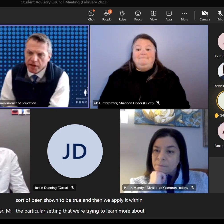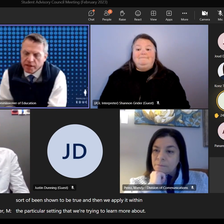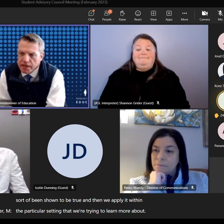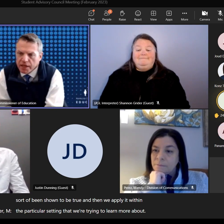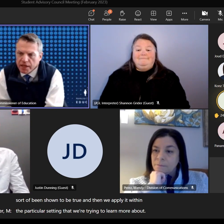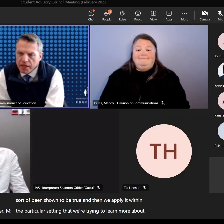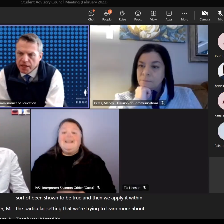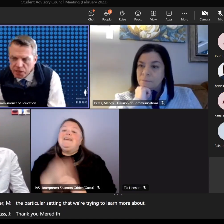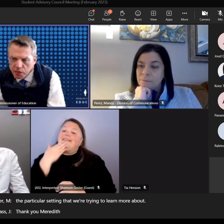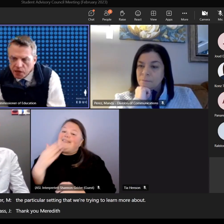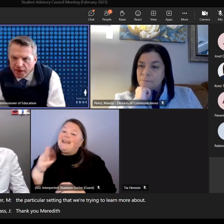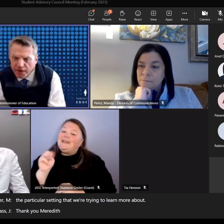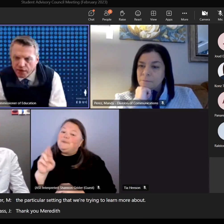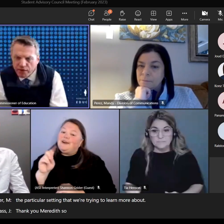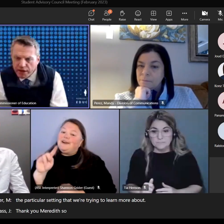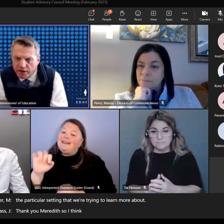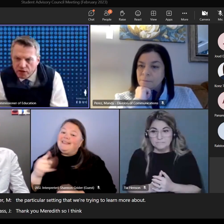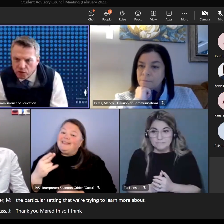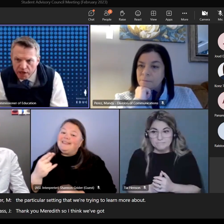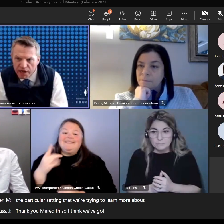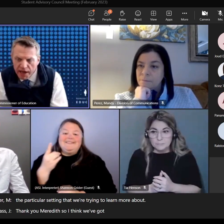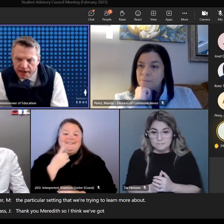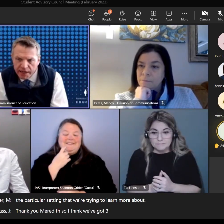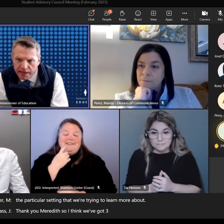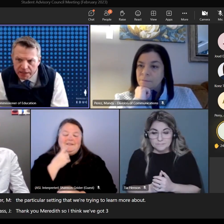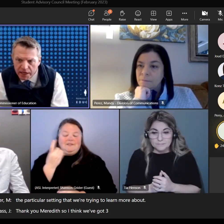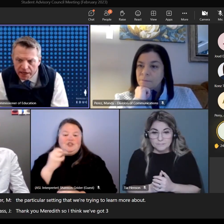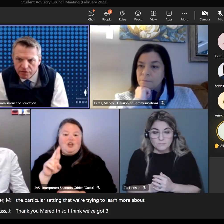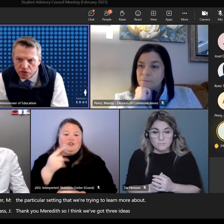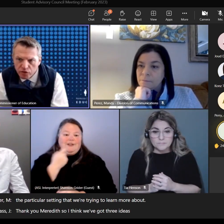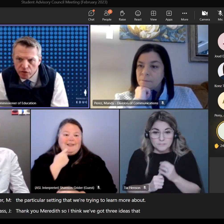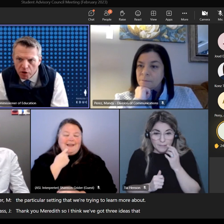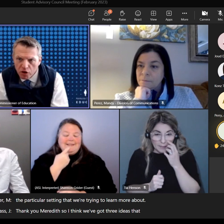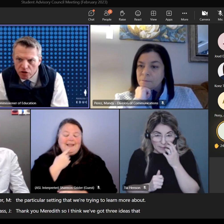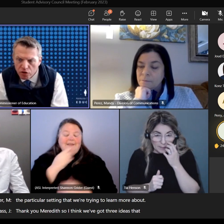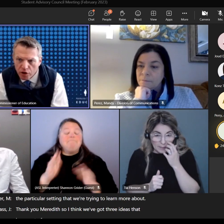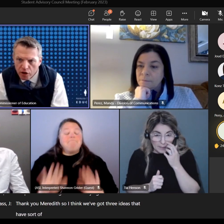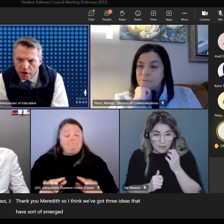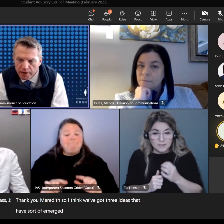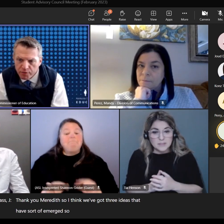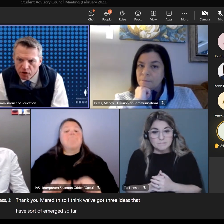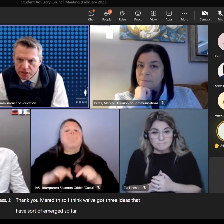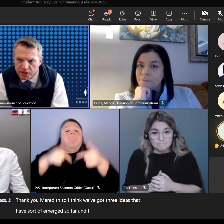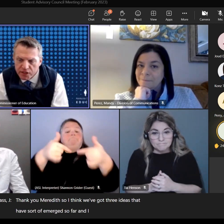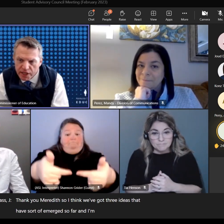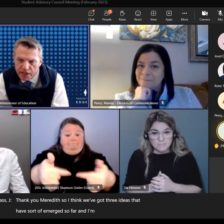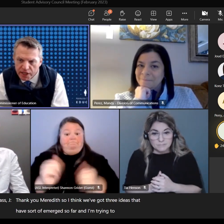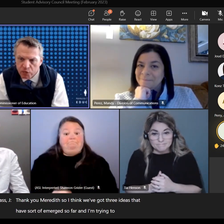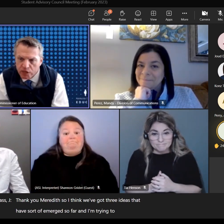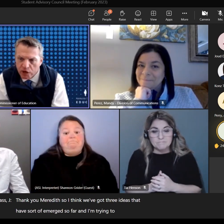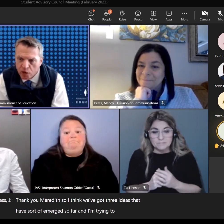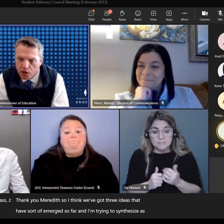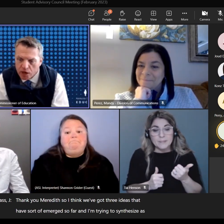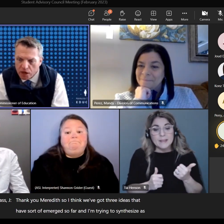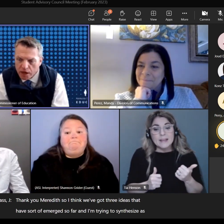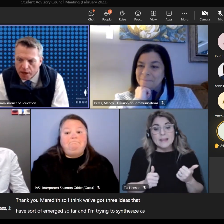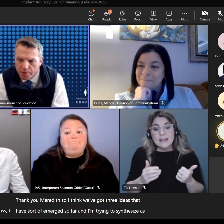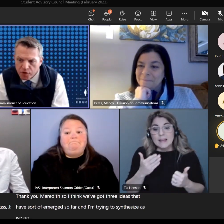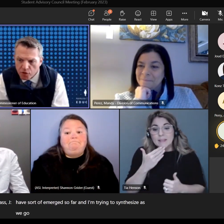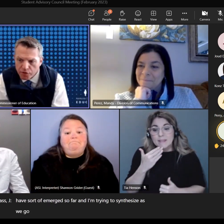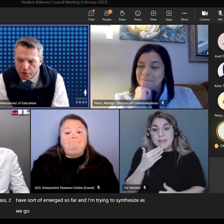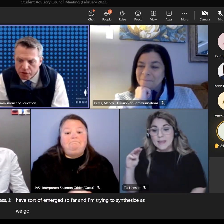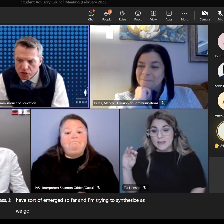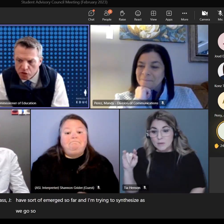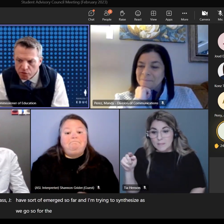thank you meredith um so i think we've got three ideas that have sort of emerged so far and i'm trying to synthesize as we go